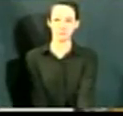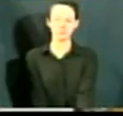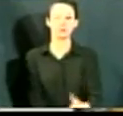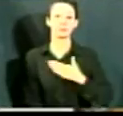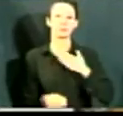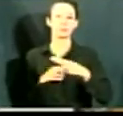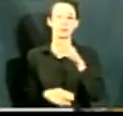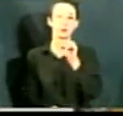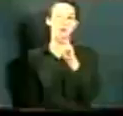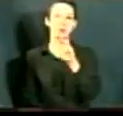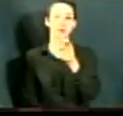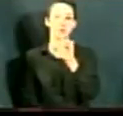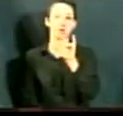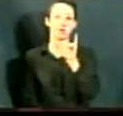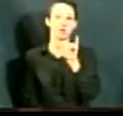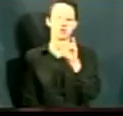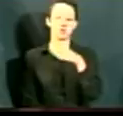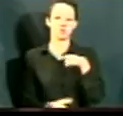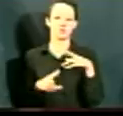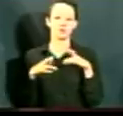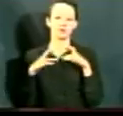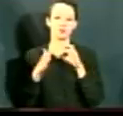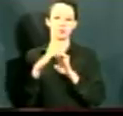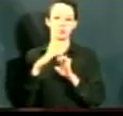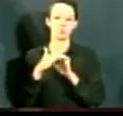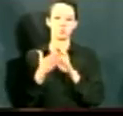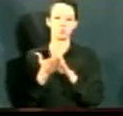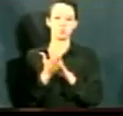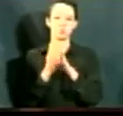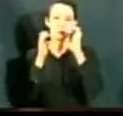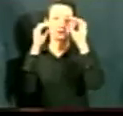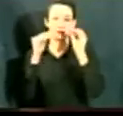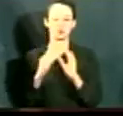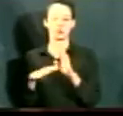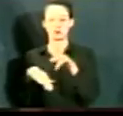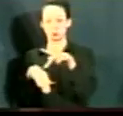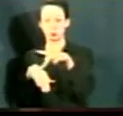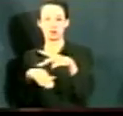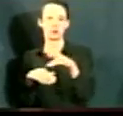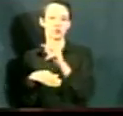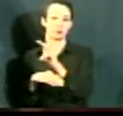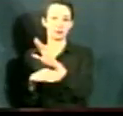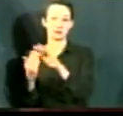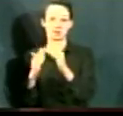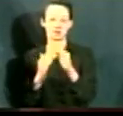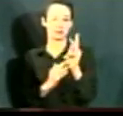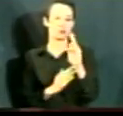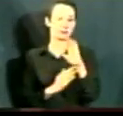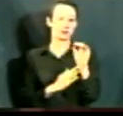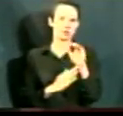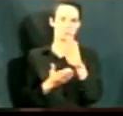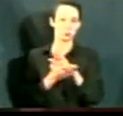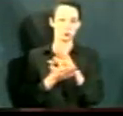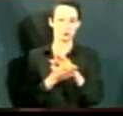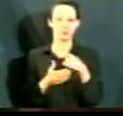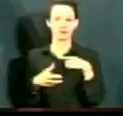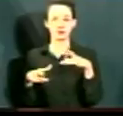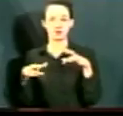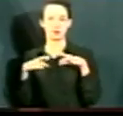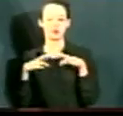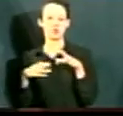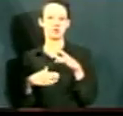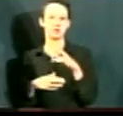My name is Ann Loy. I'm a retired elementary teacher and principal from both Knoxville City and Knox County schools. I retired